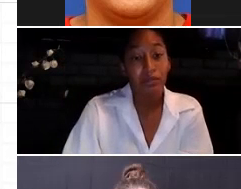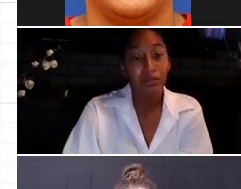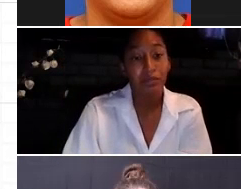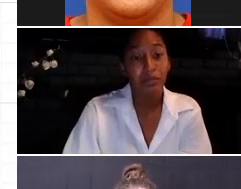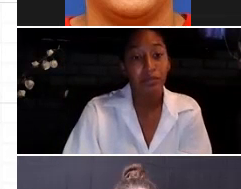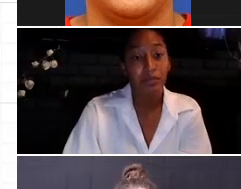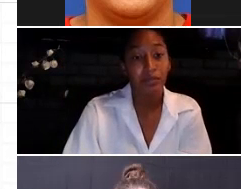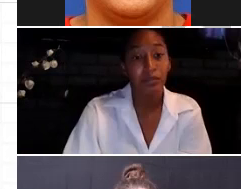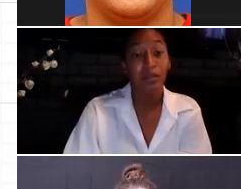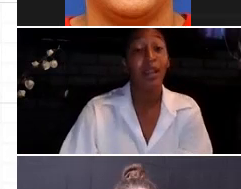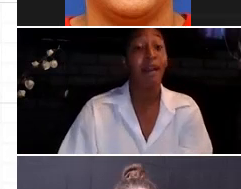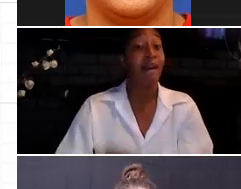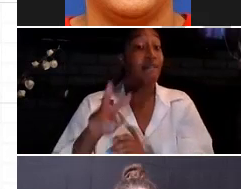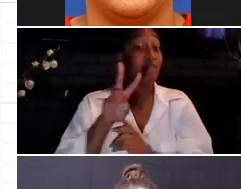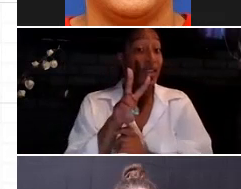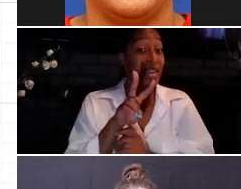V final